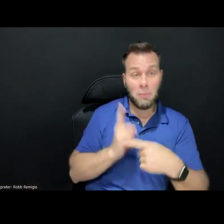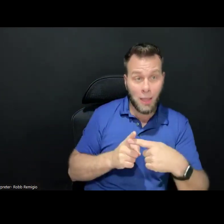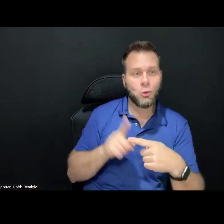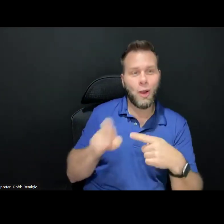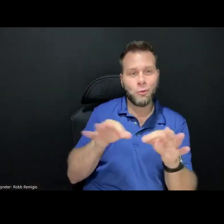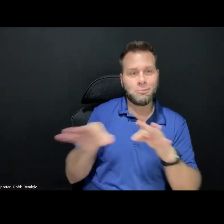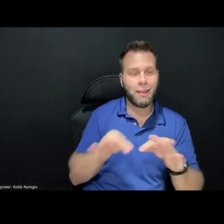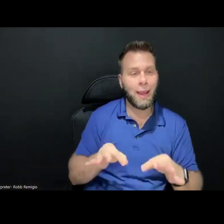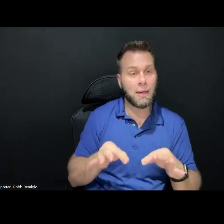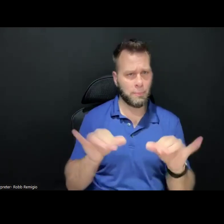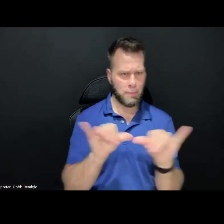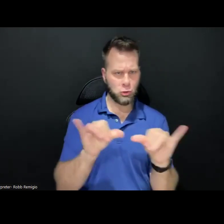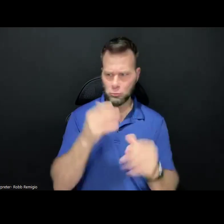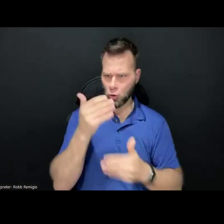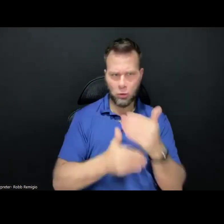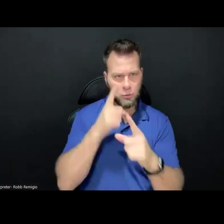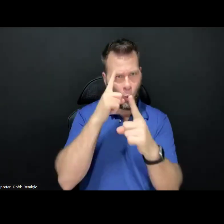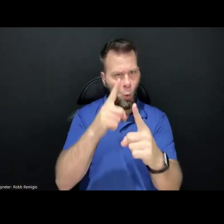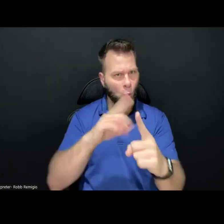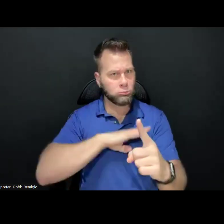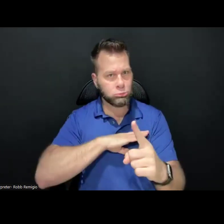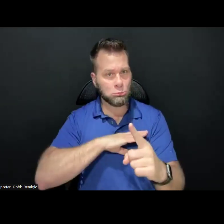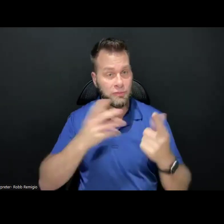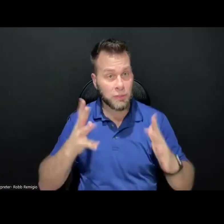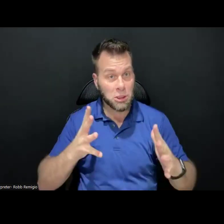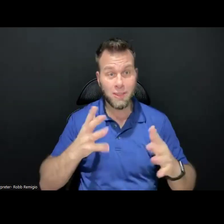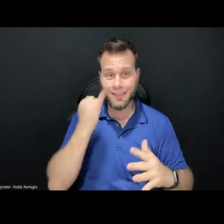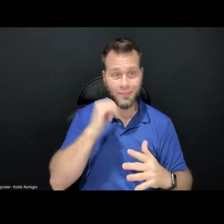in part at least, so that you can adapt what you're doing to make sure that it's being as